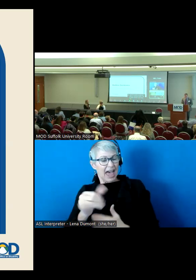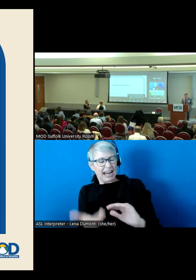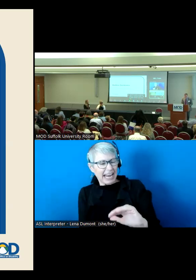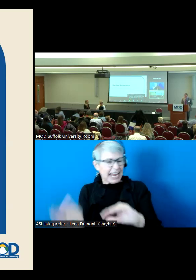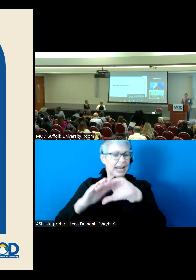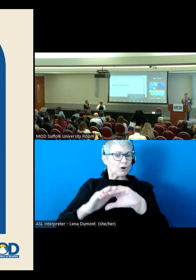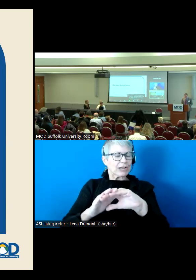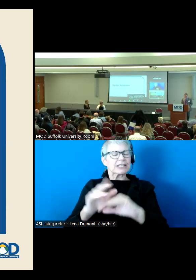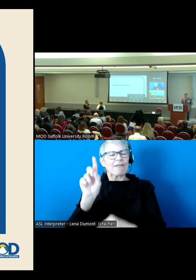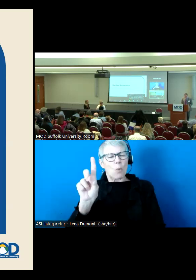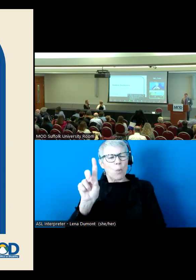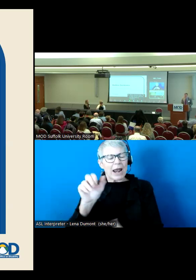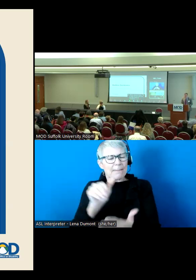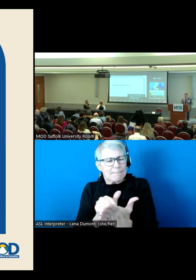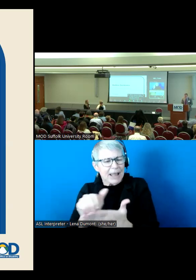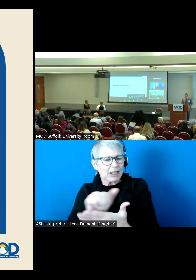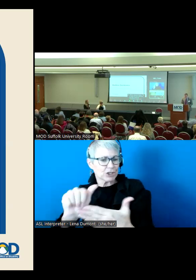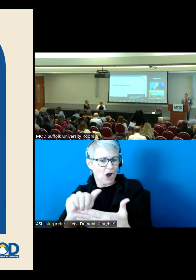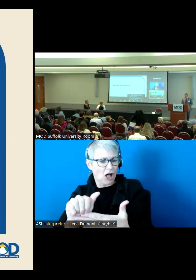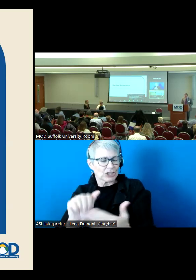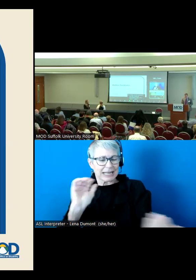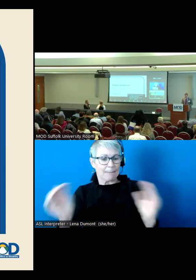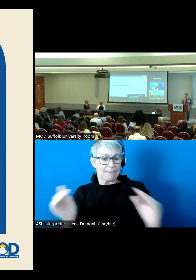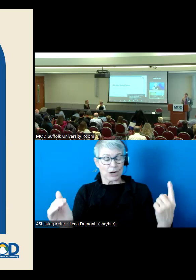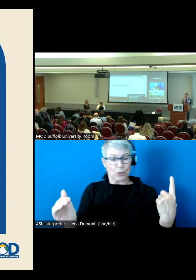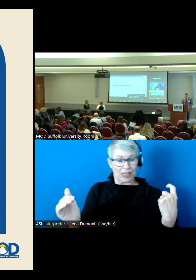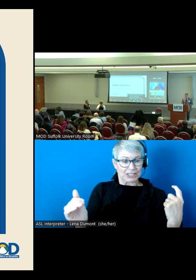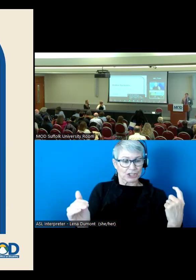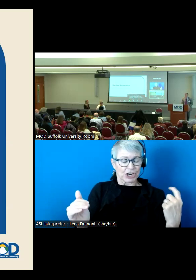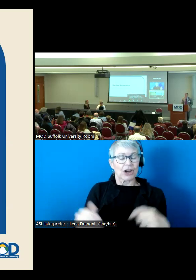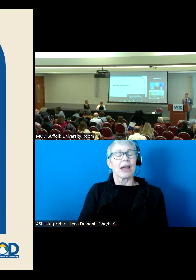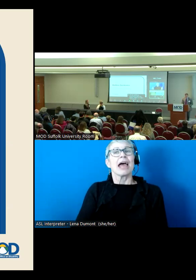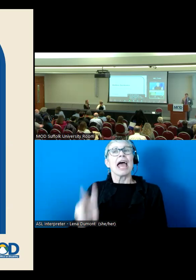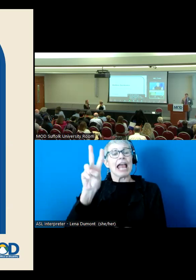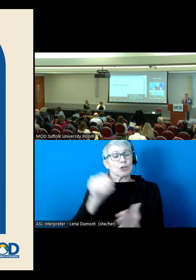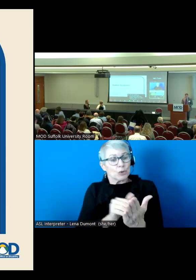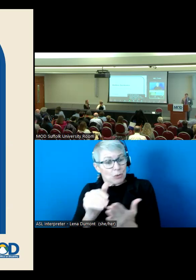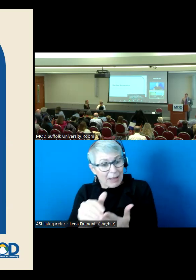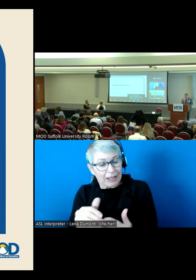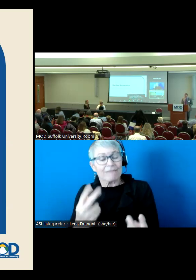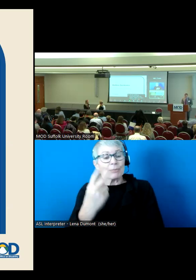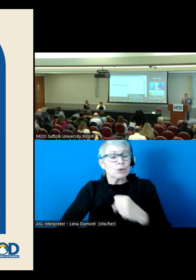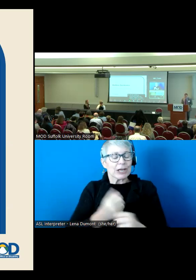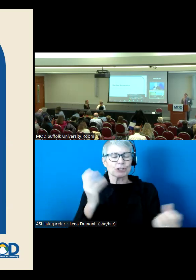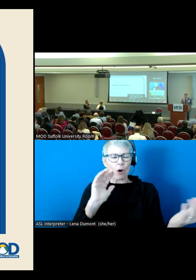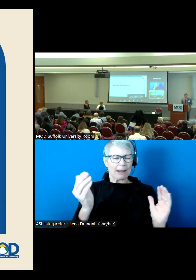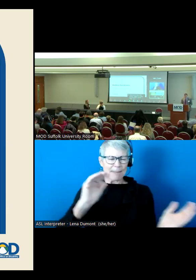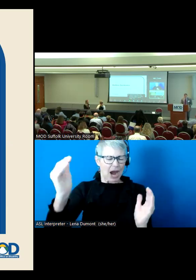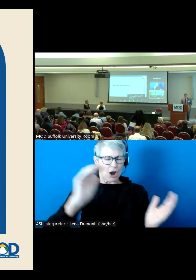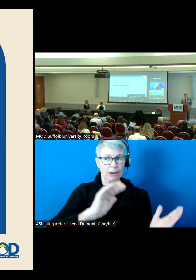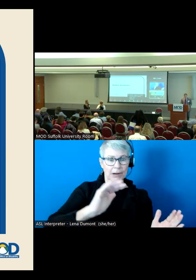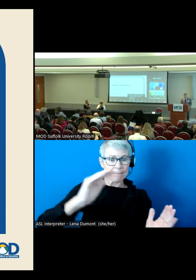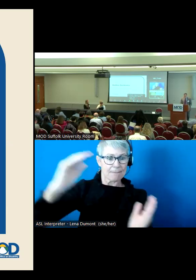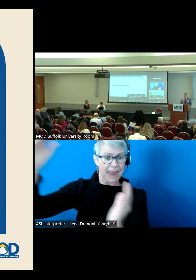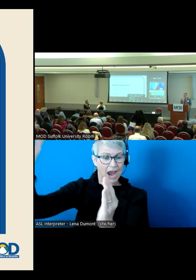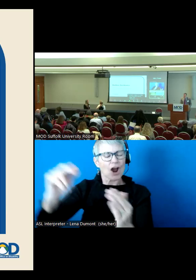program's budget of $1 million from fiscal year 23 and $2 million from fiscal year 22. Over 3 years, the program has